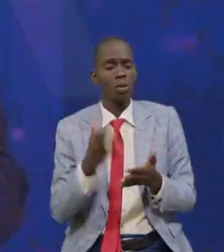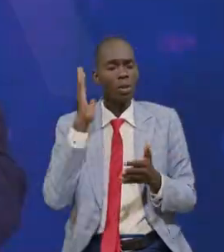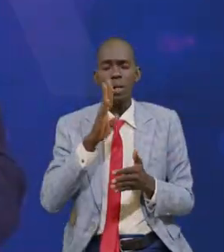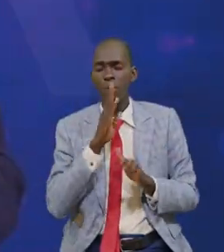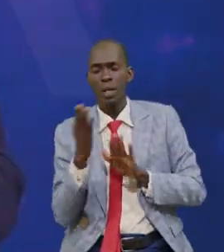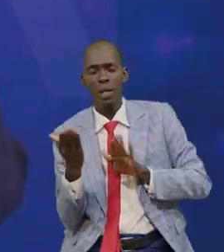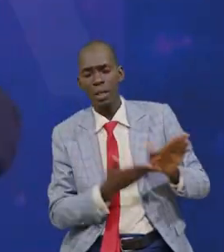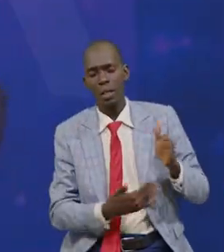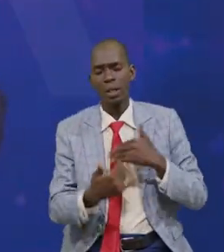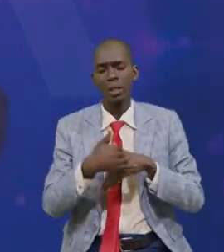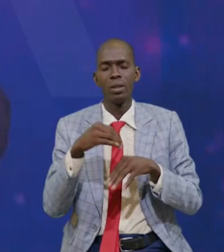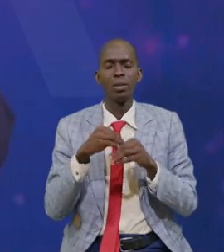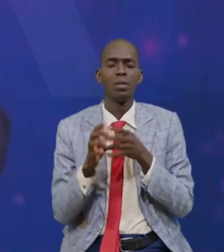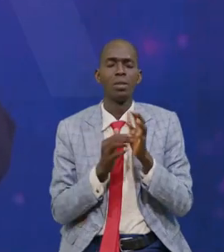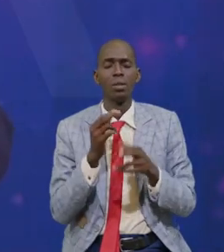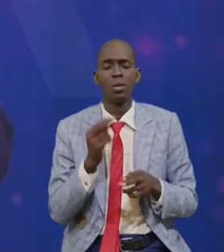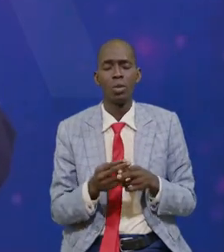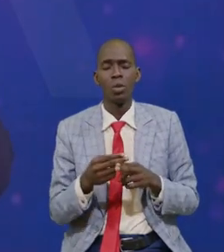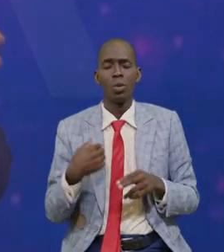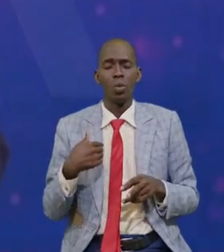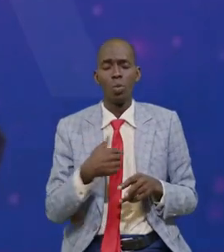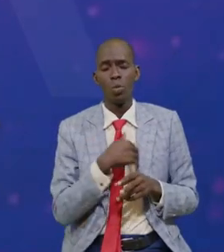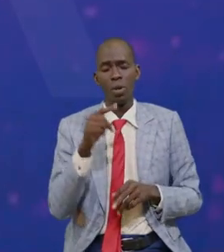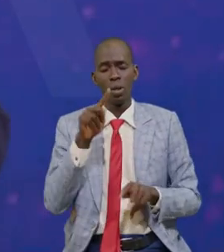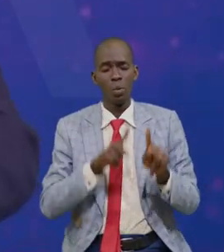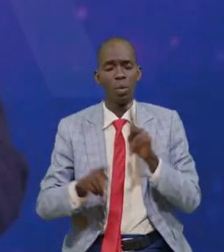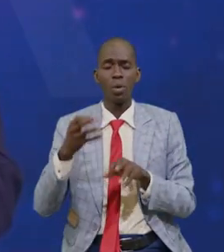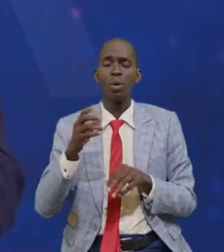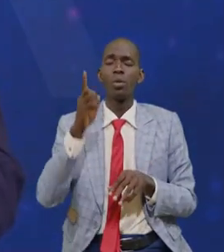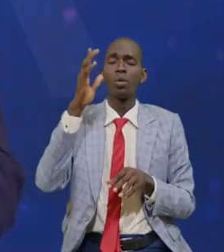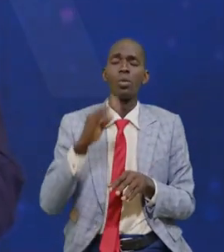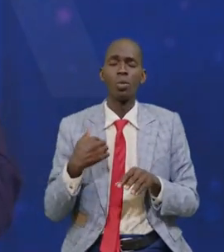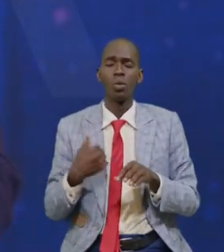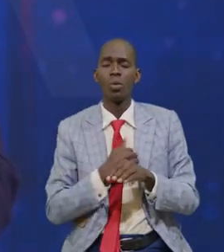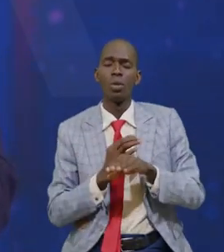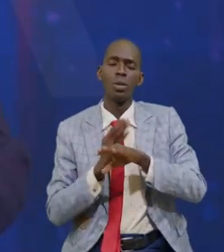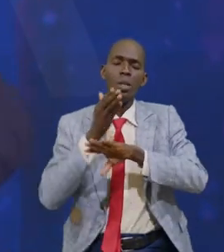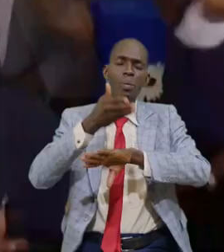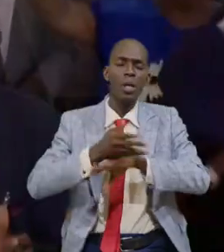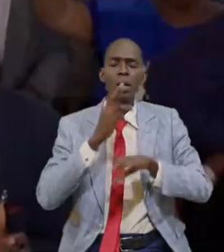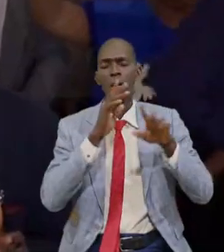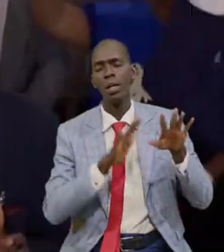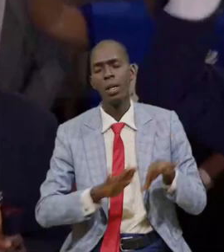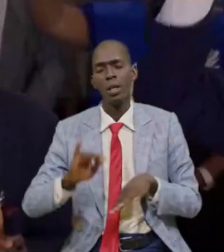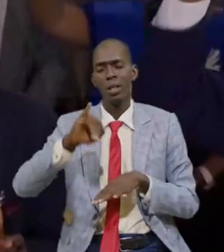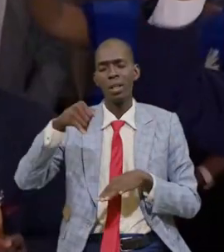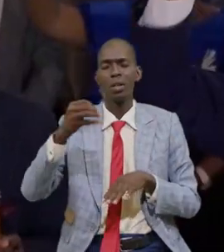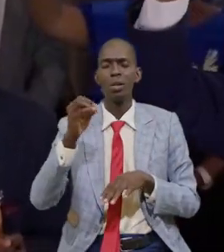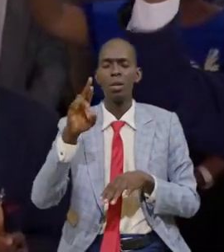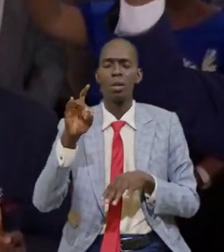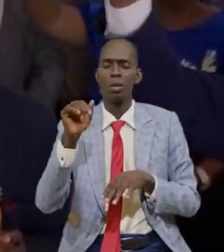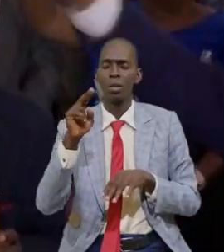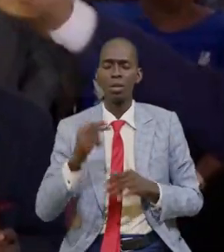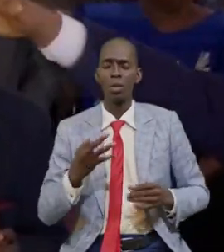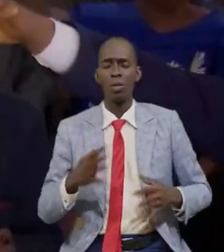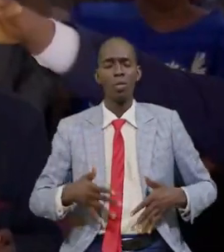behind. We the people of God, we're crossing River Jordan. You will not